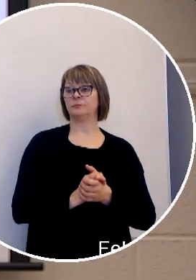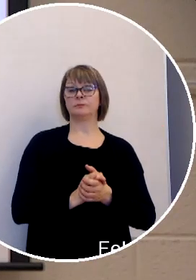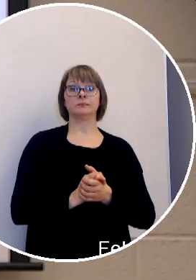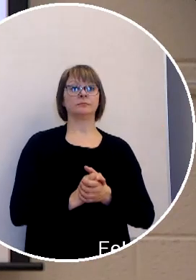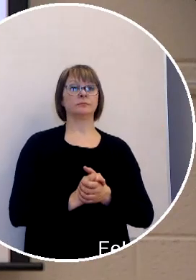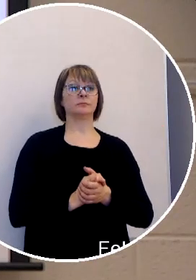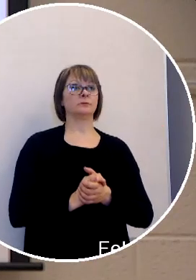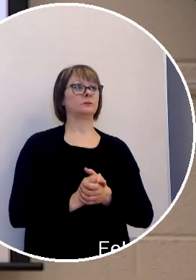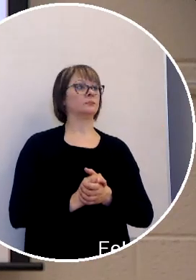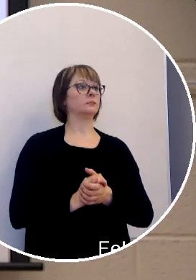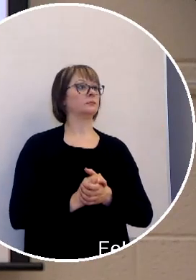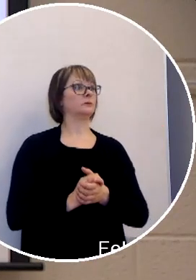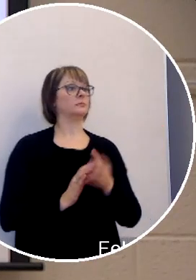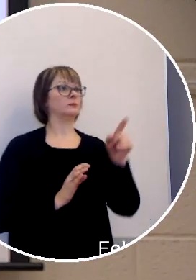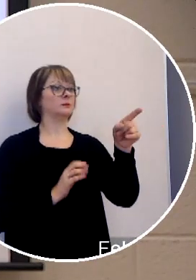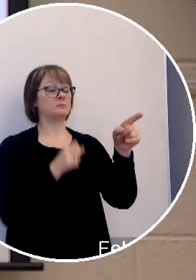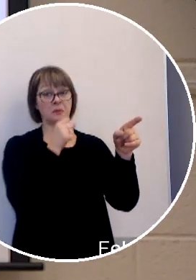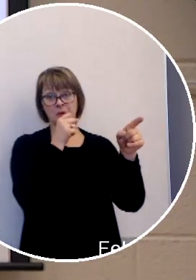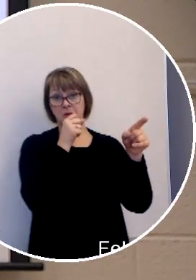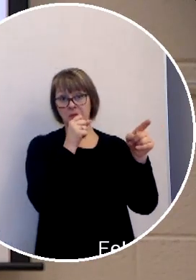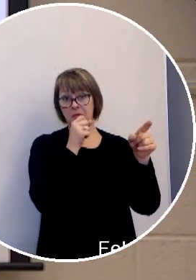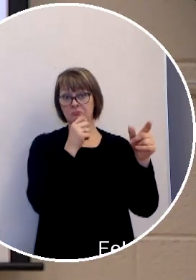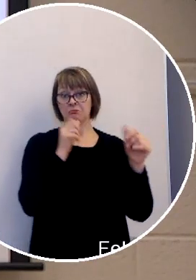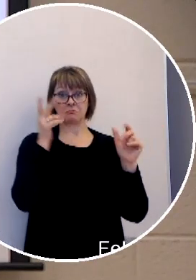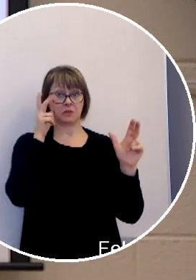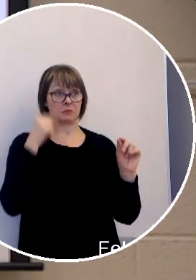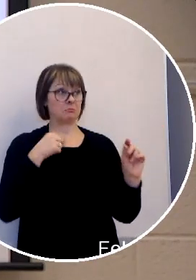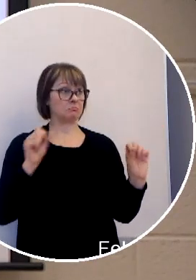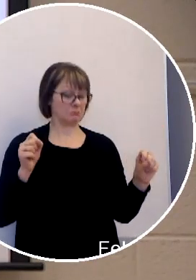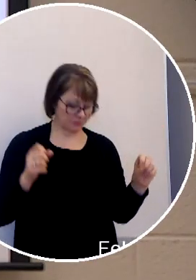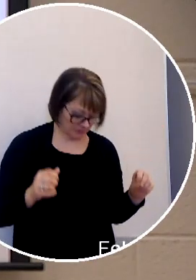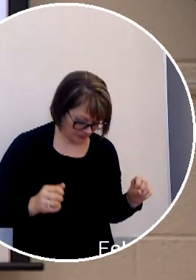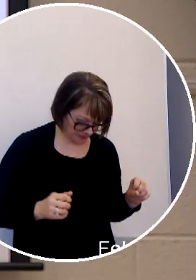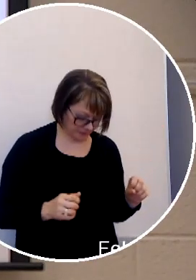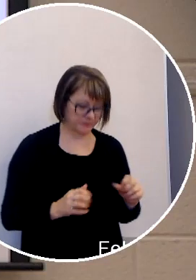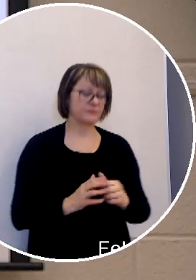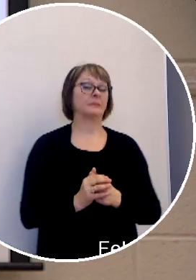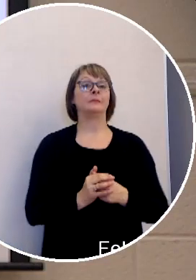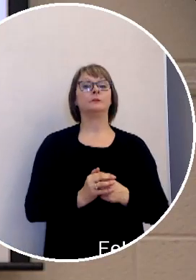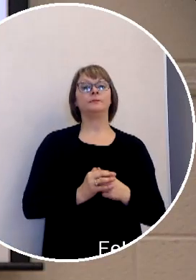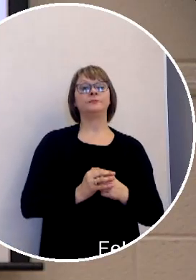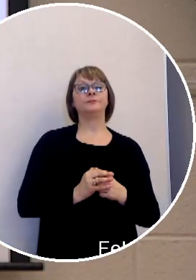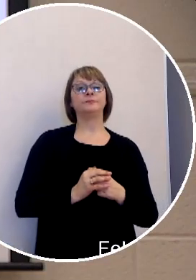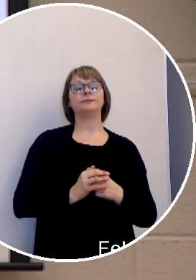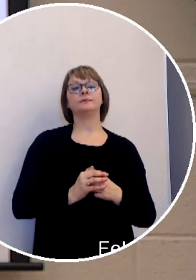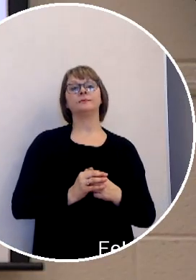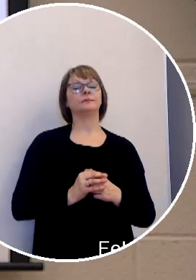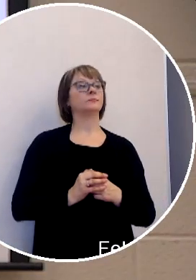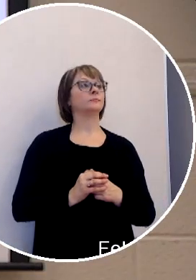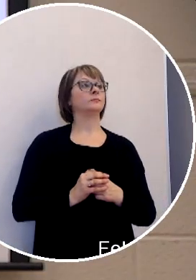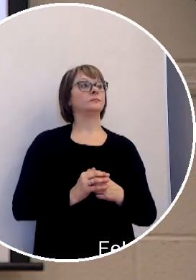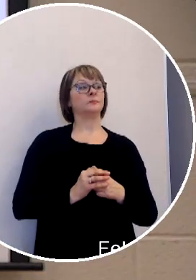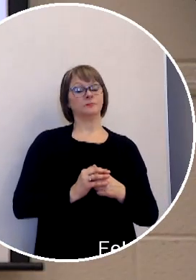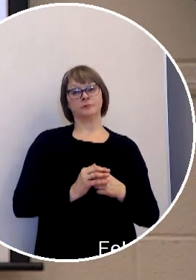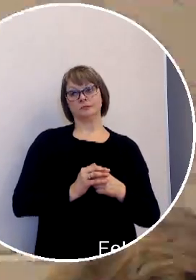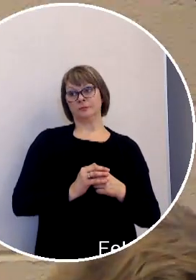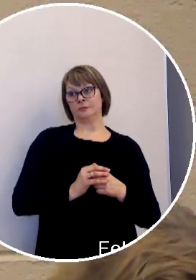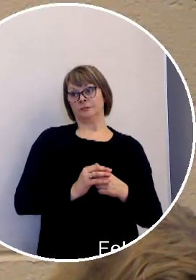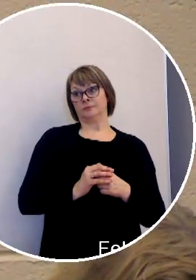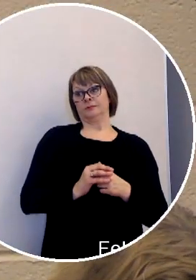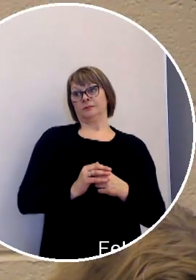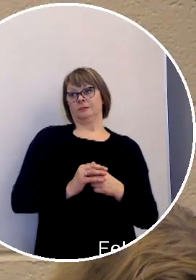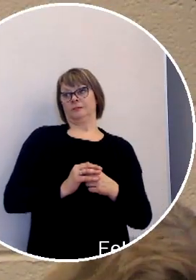I don't think it's working. Can you hear me? Okay. Okay, I'll speak up. Presented for information in